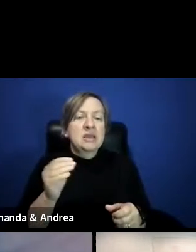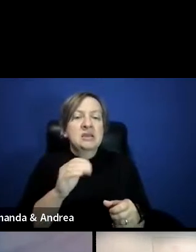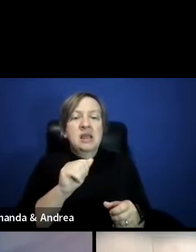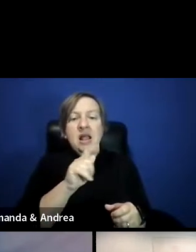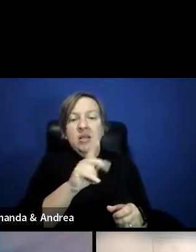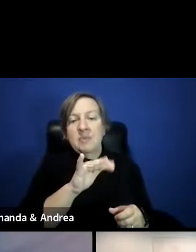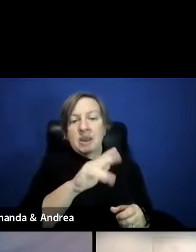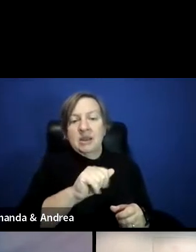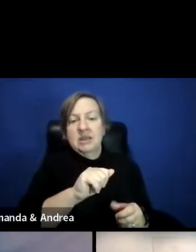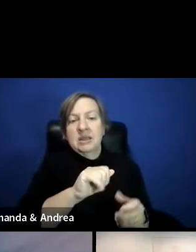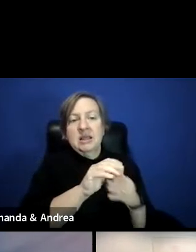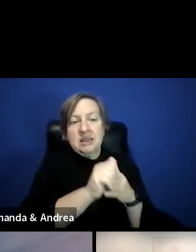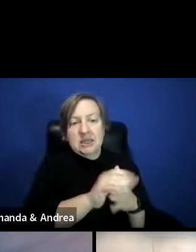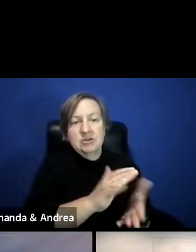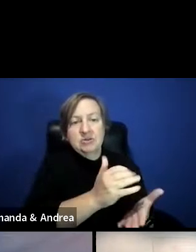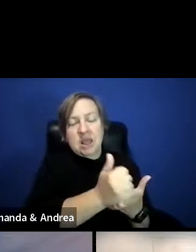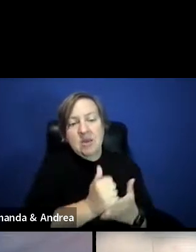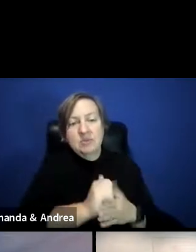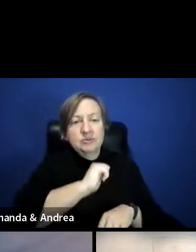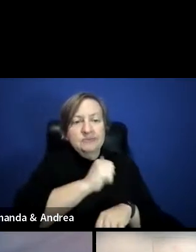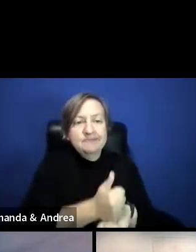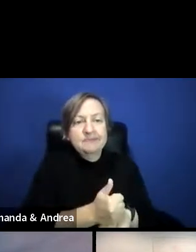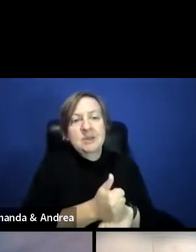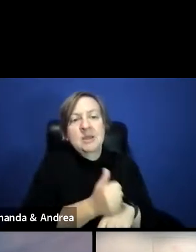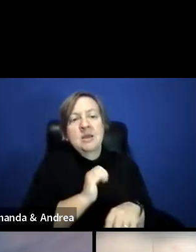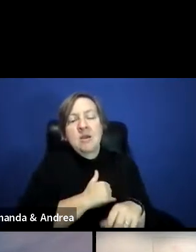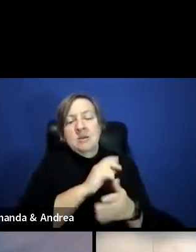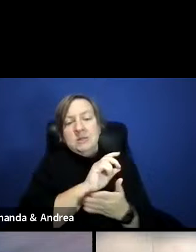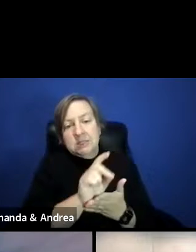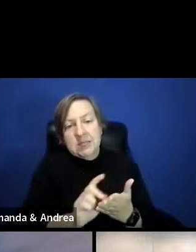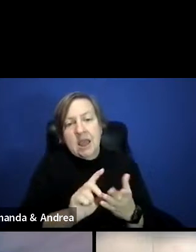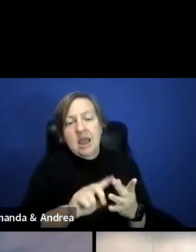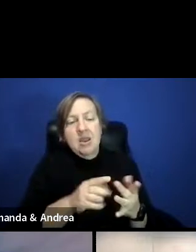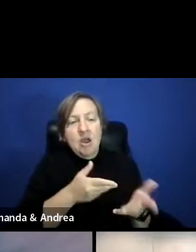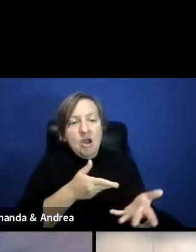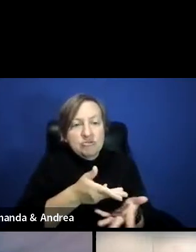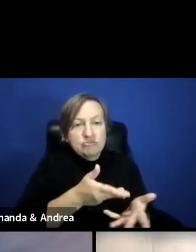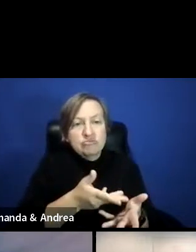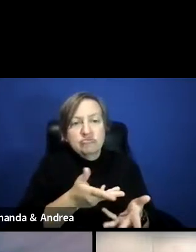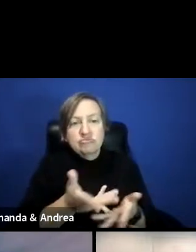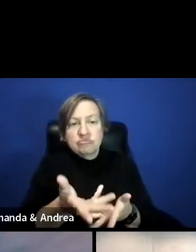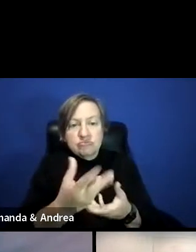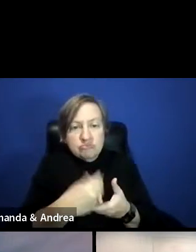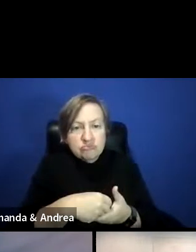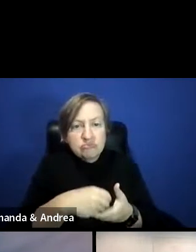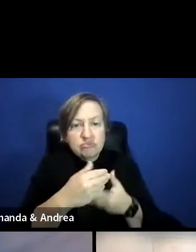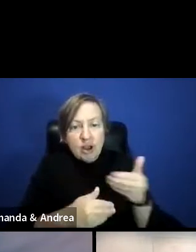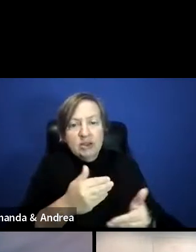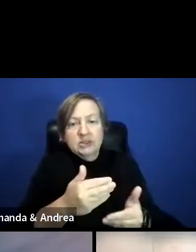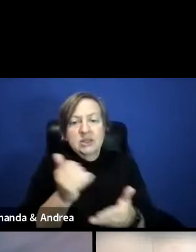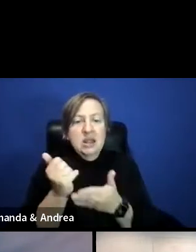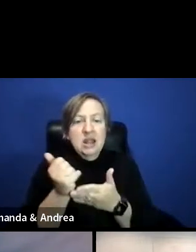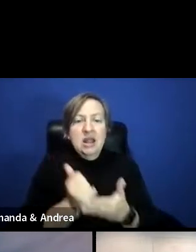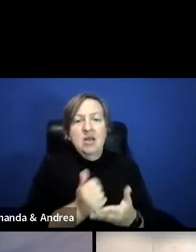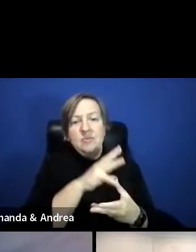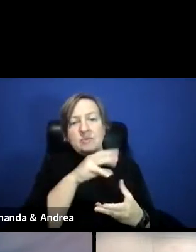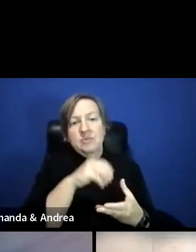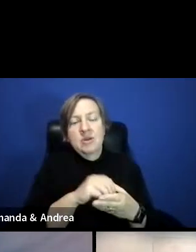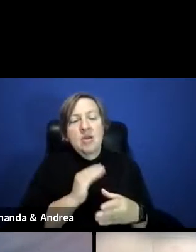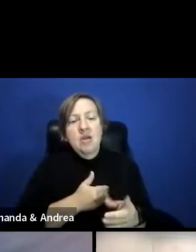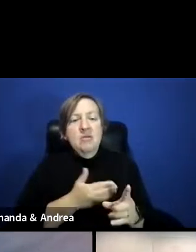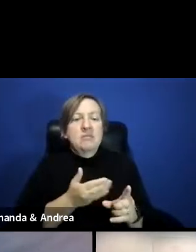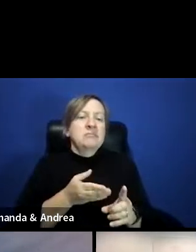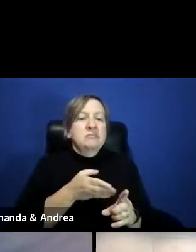our project design and our engagement process. And so they're with us every step of the way as our primary advisory